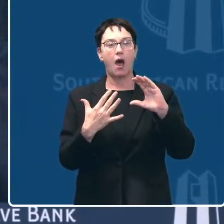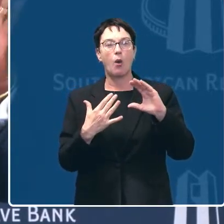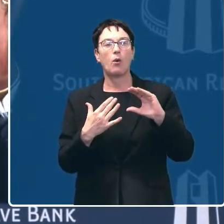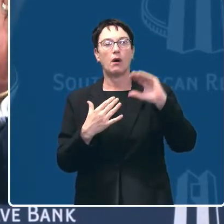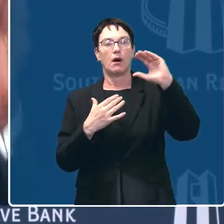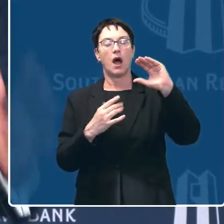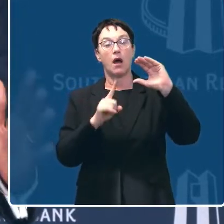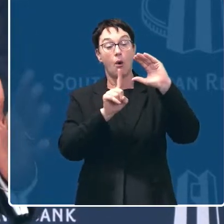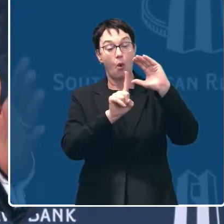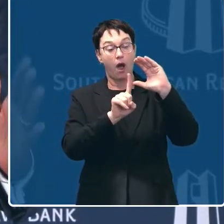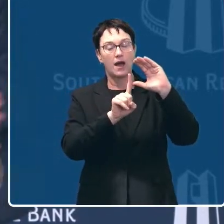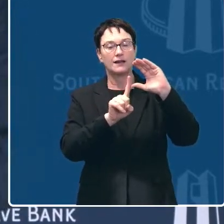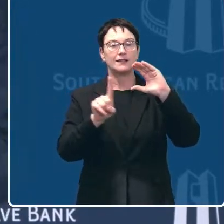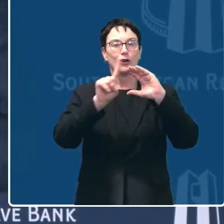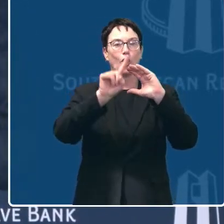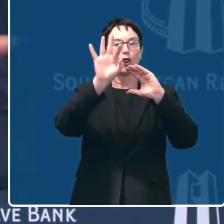3%.